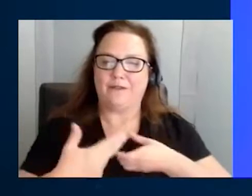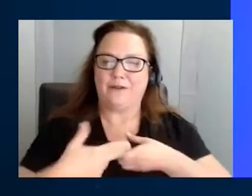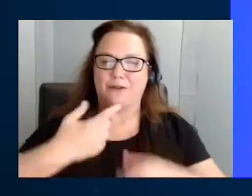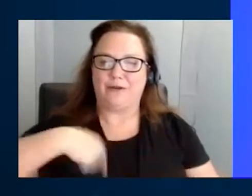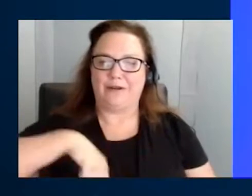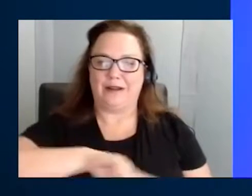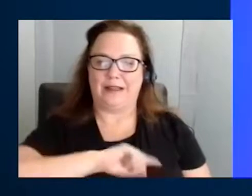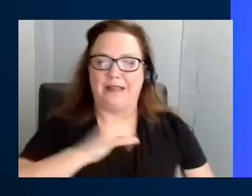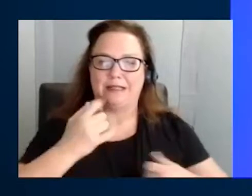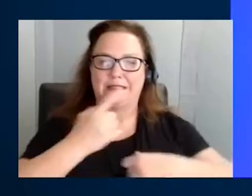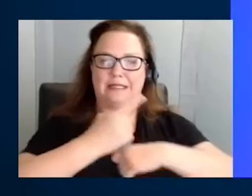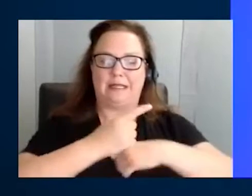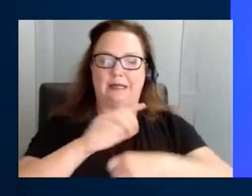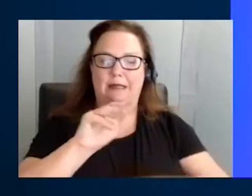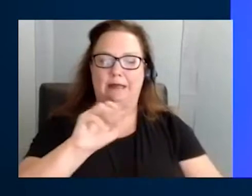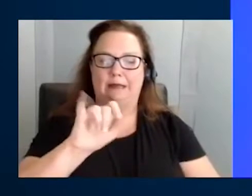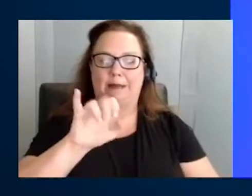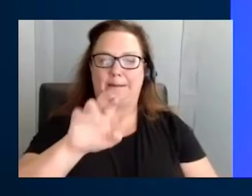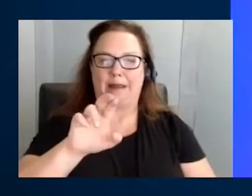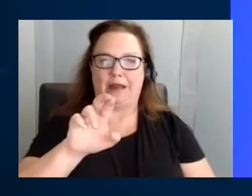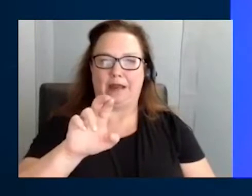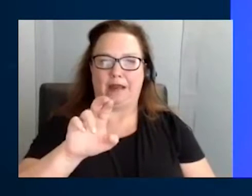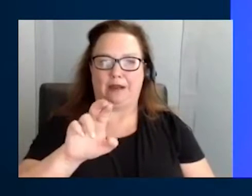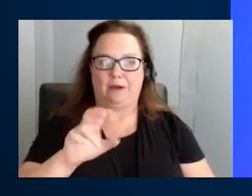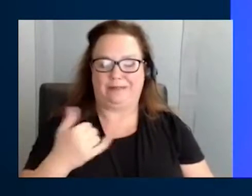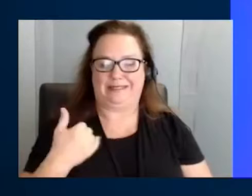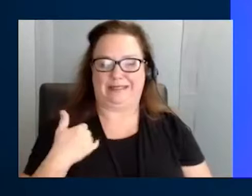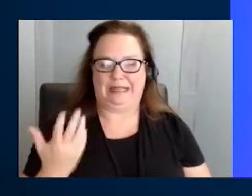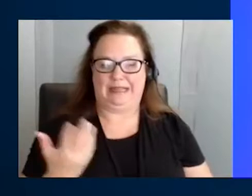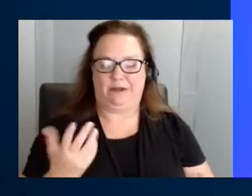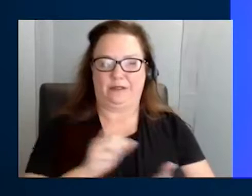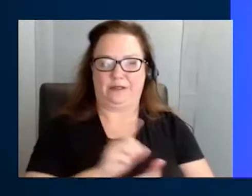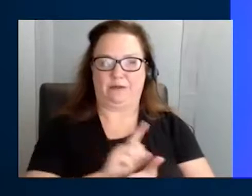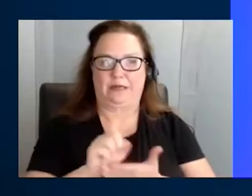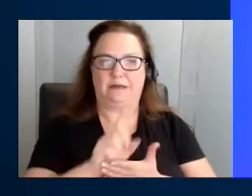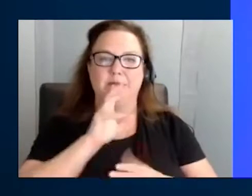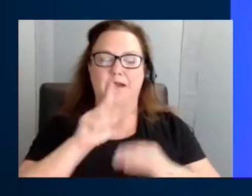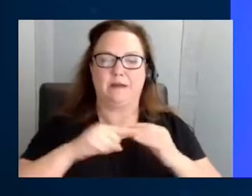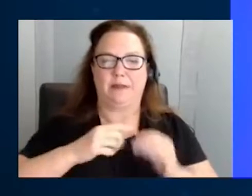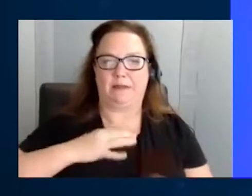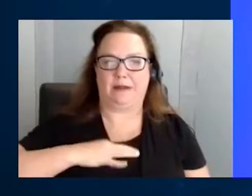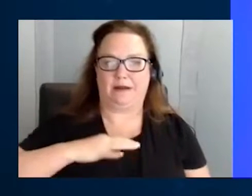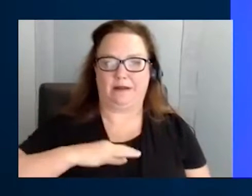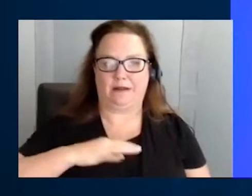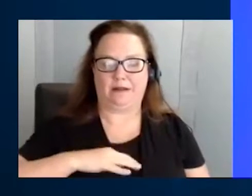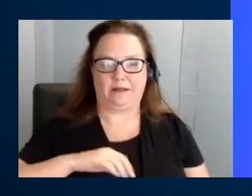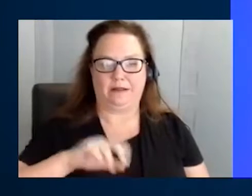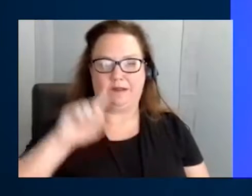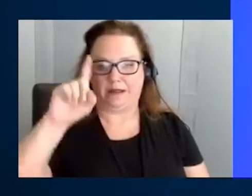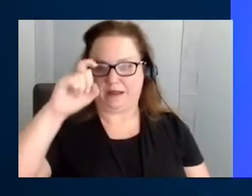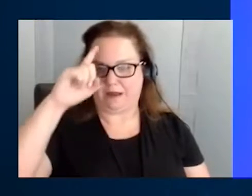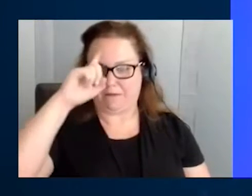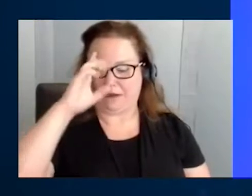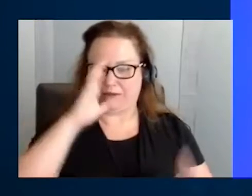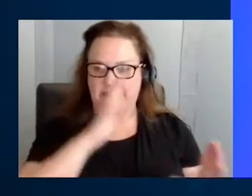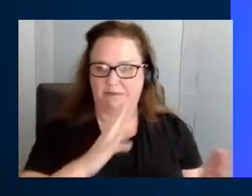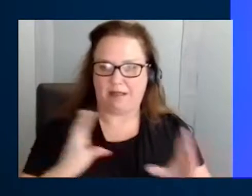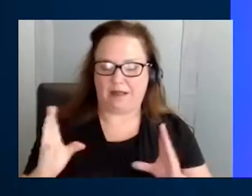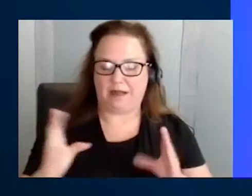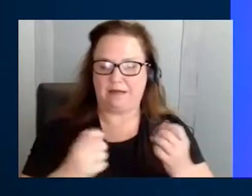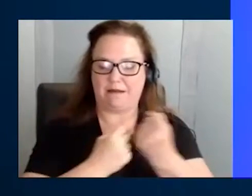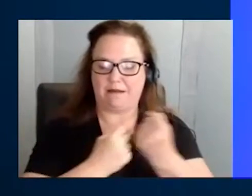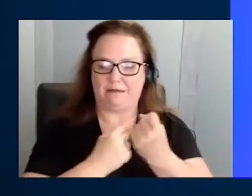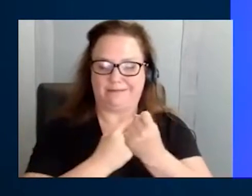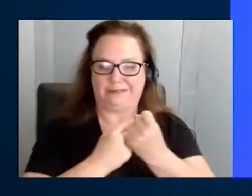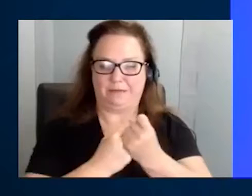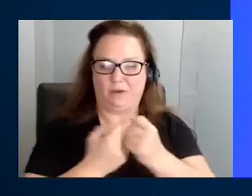know that the mayor was on earlier this week talking about the incentives the United Government was planning to help increase vaccination